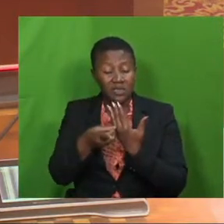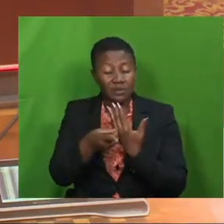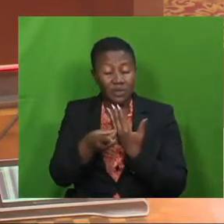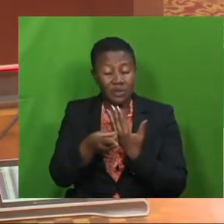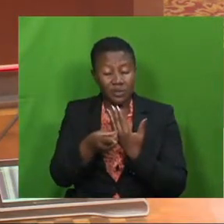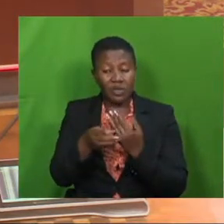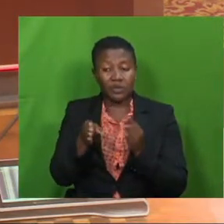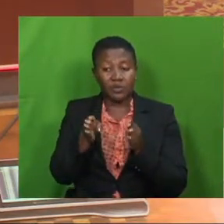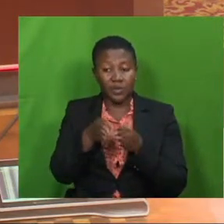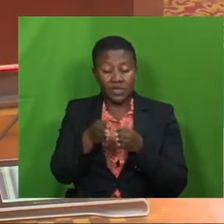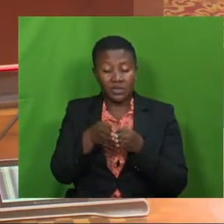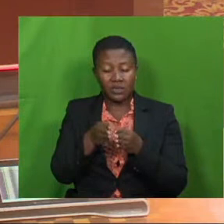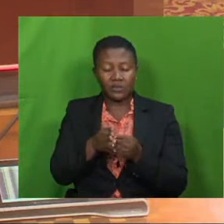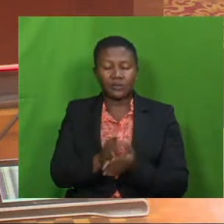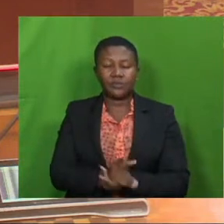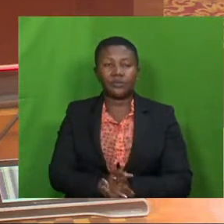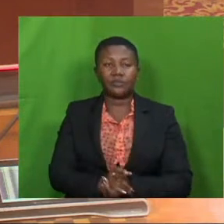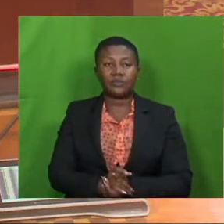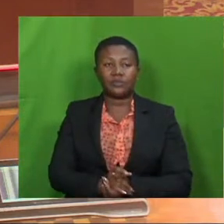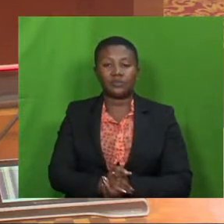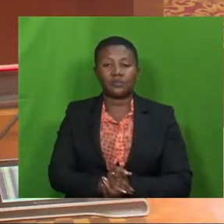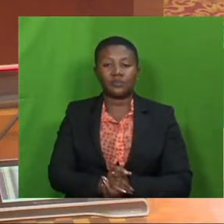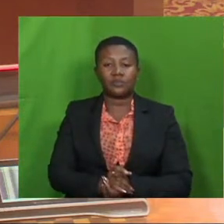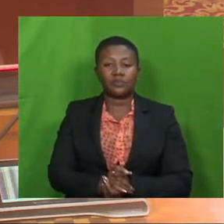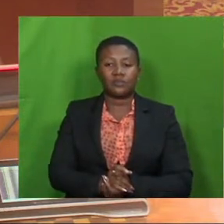meeting. Mr. Speaker,